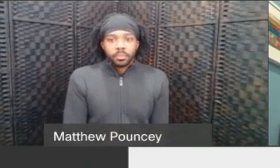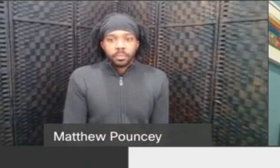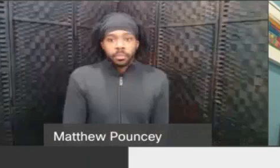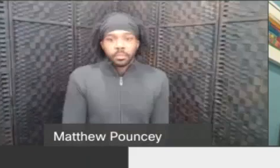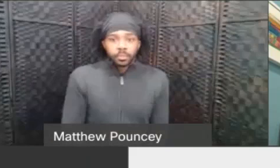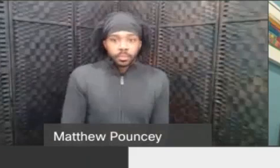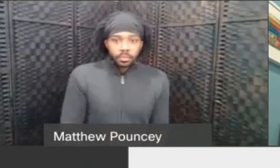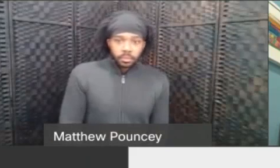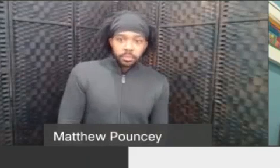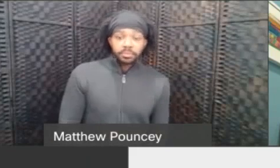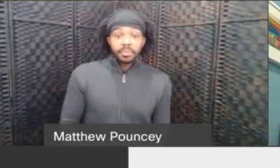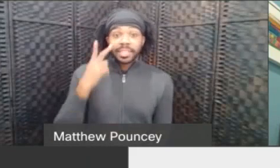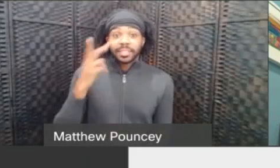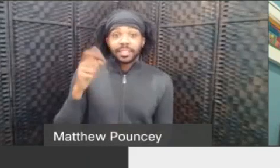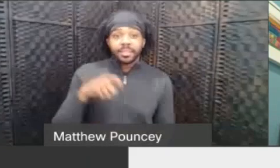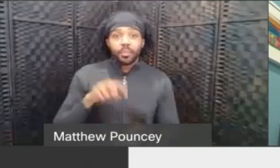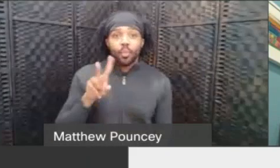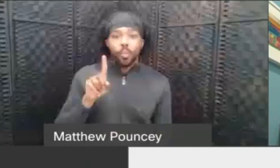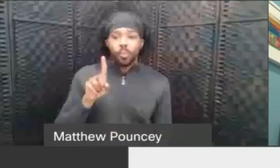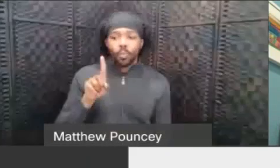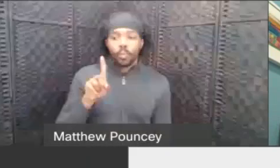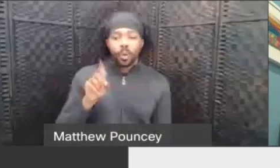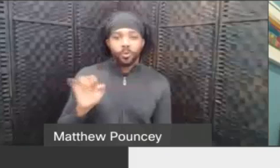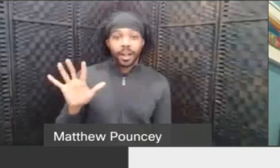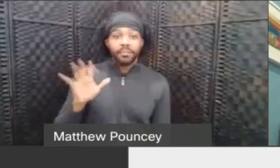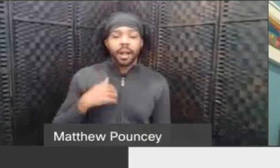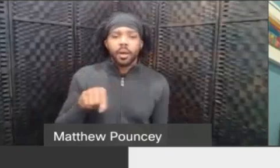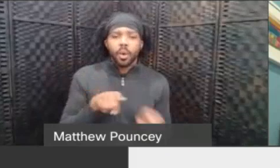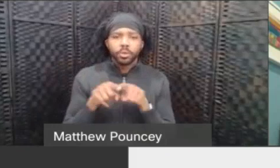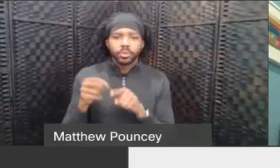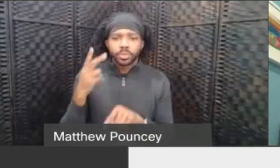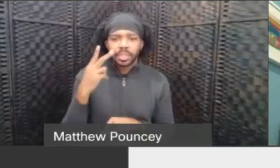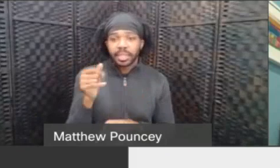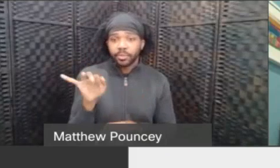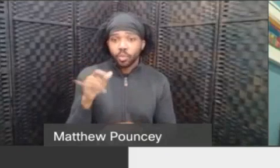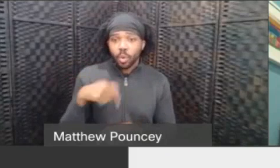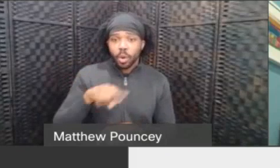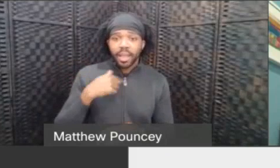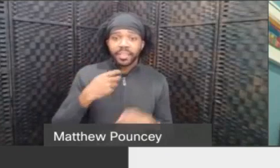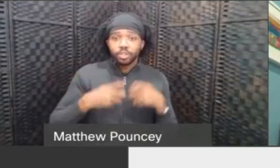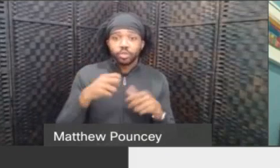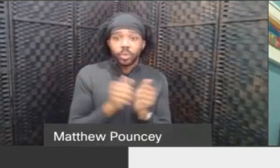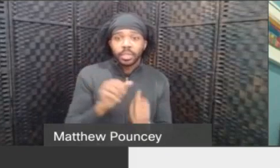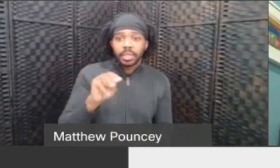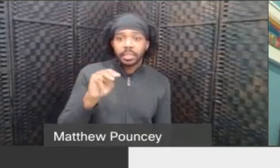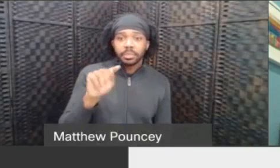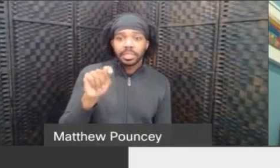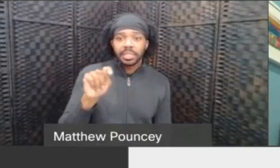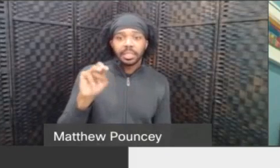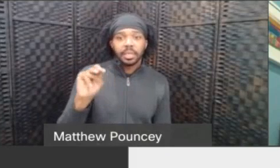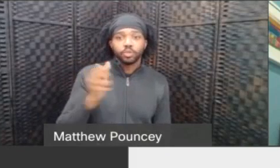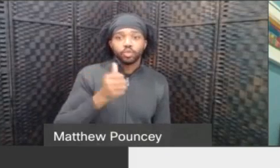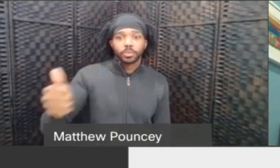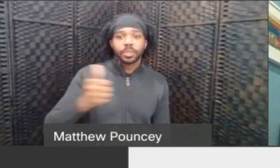And I see that it's 1:05. I also see that if there are issues with MTM transportation,